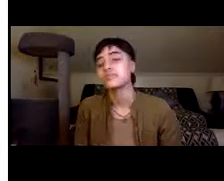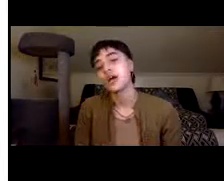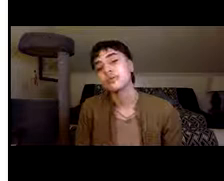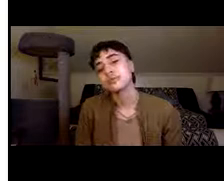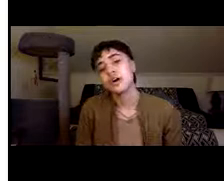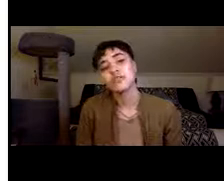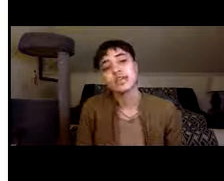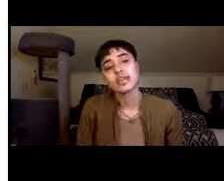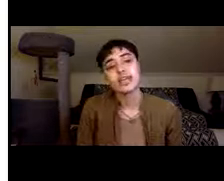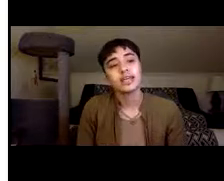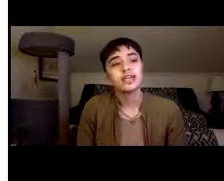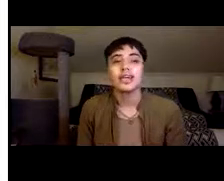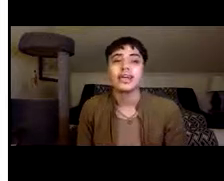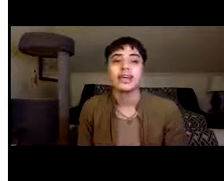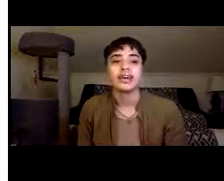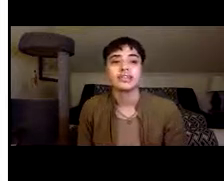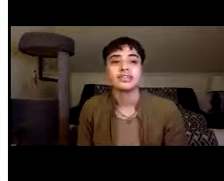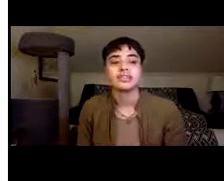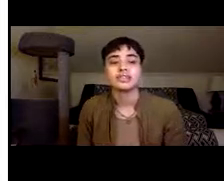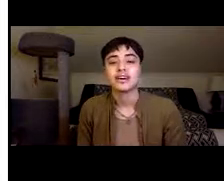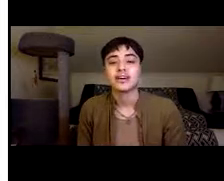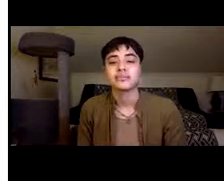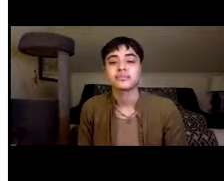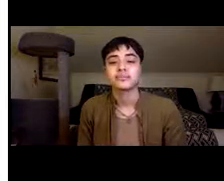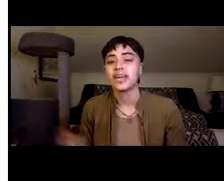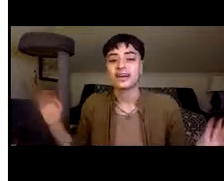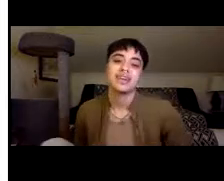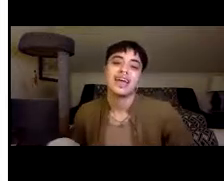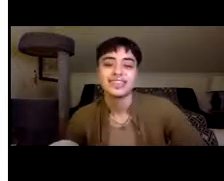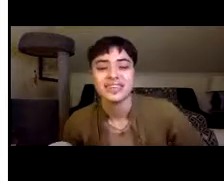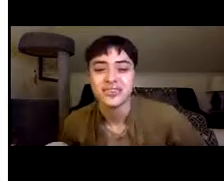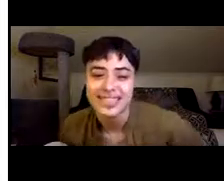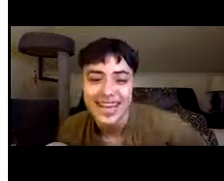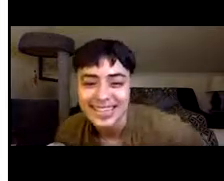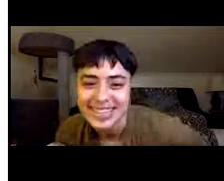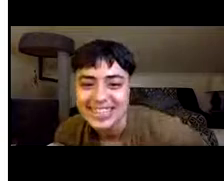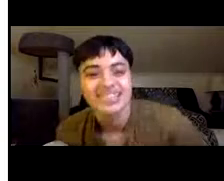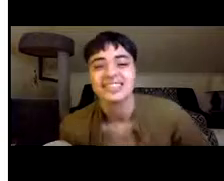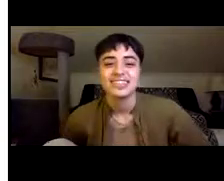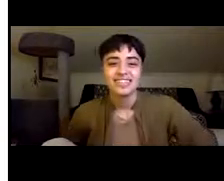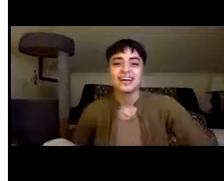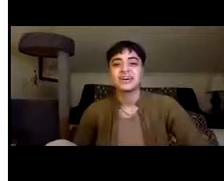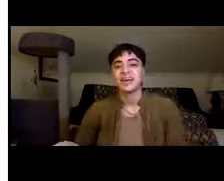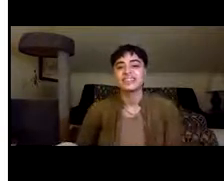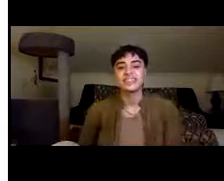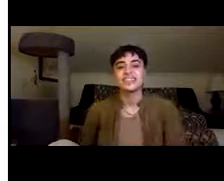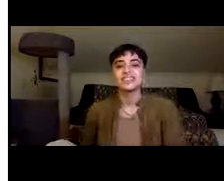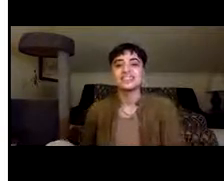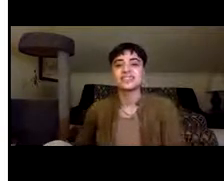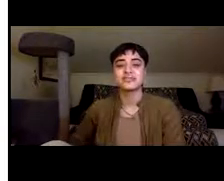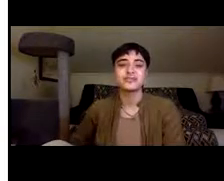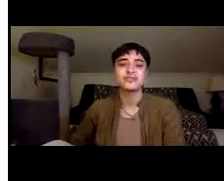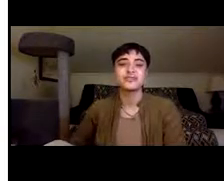creative problem solving, and yeah. And so next slide. I did